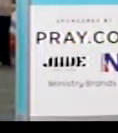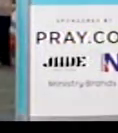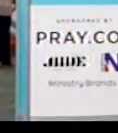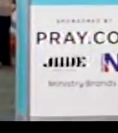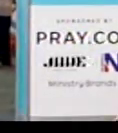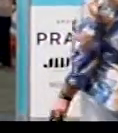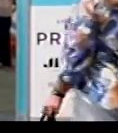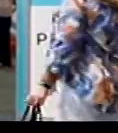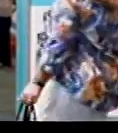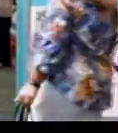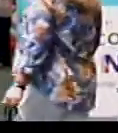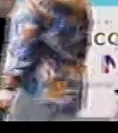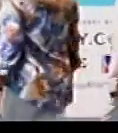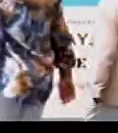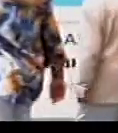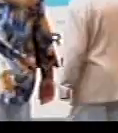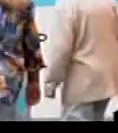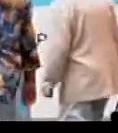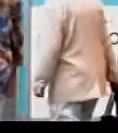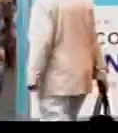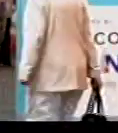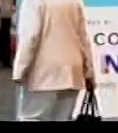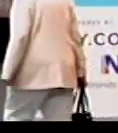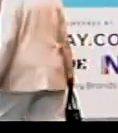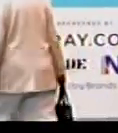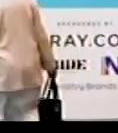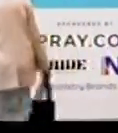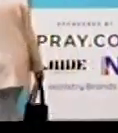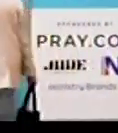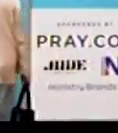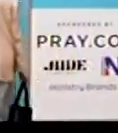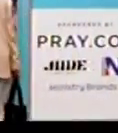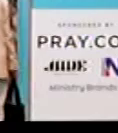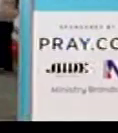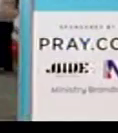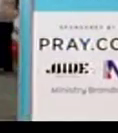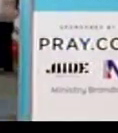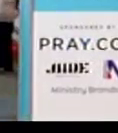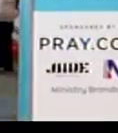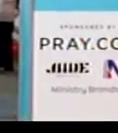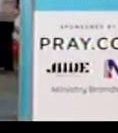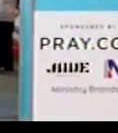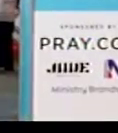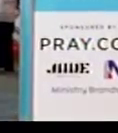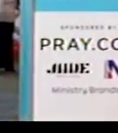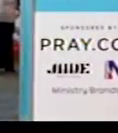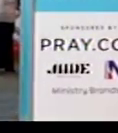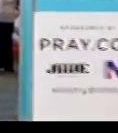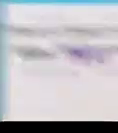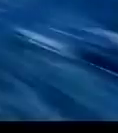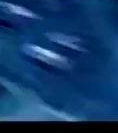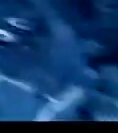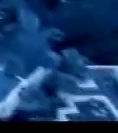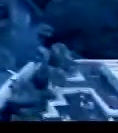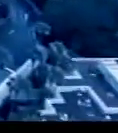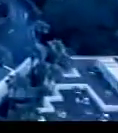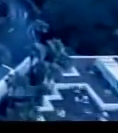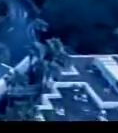allowing us to continue to spread the mission of this gospel message. You guys have a great day. Be